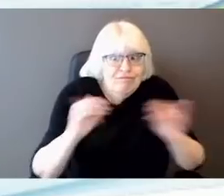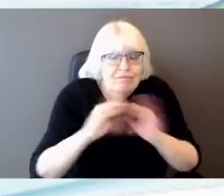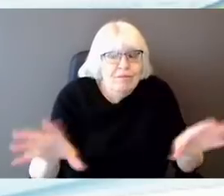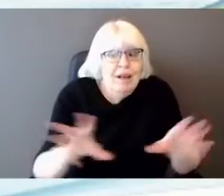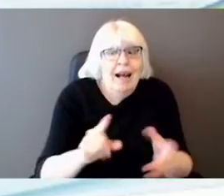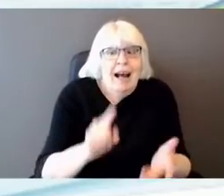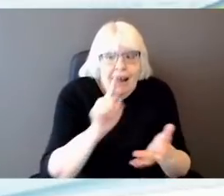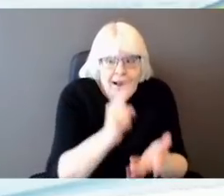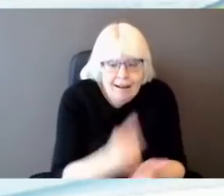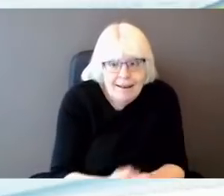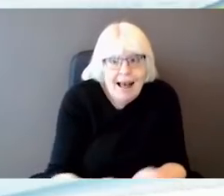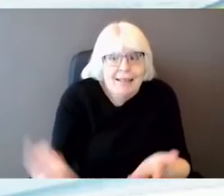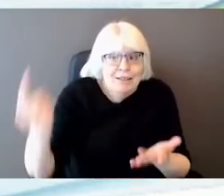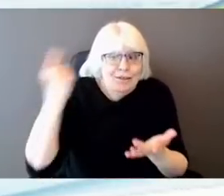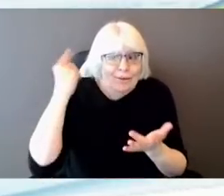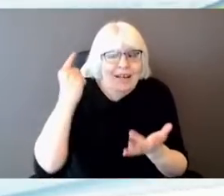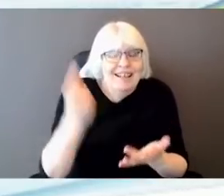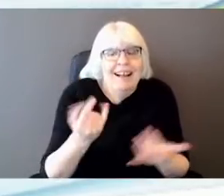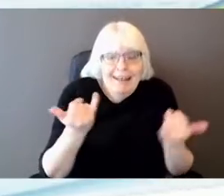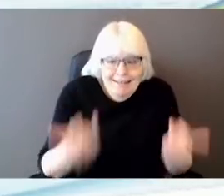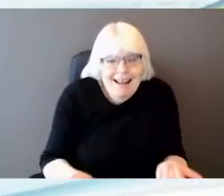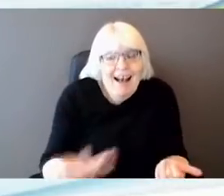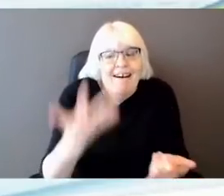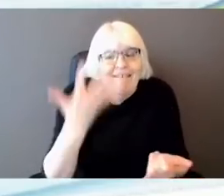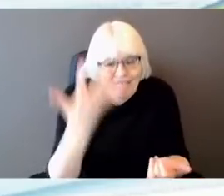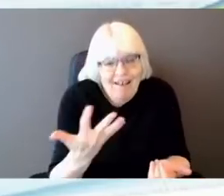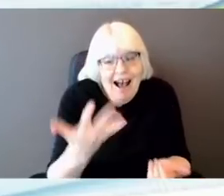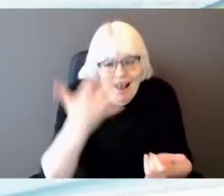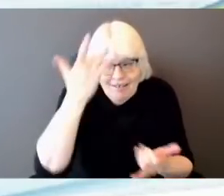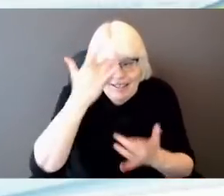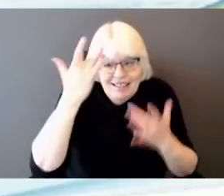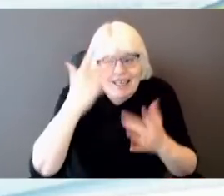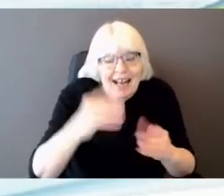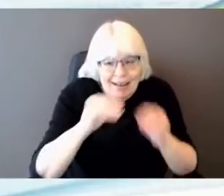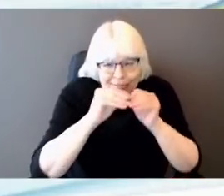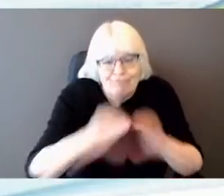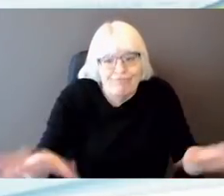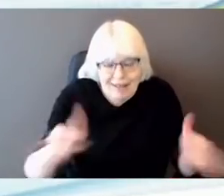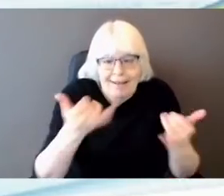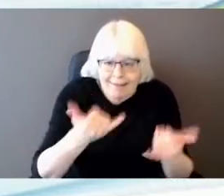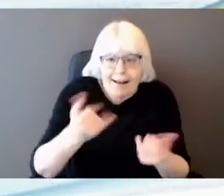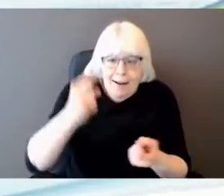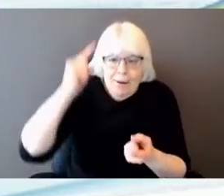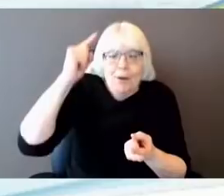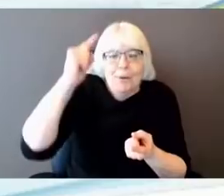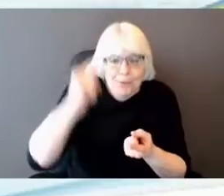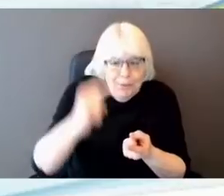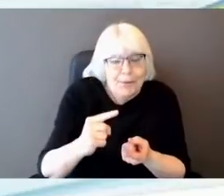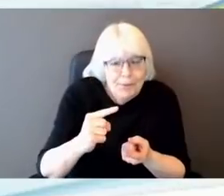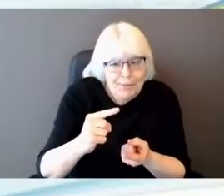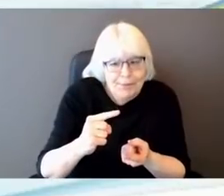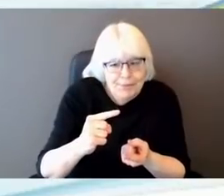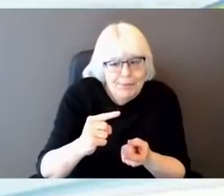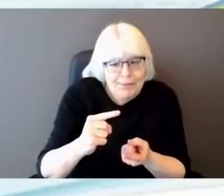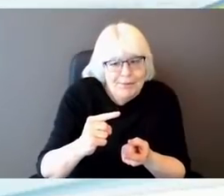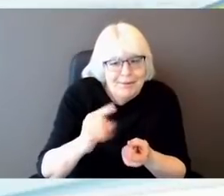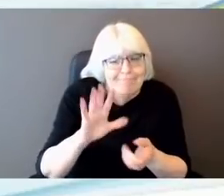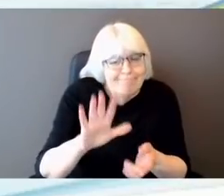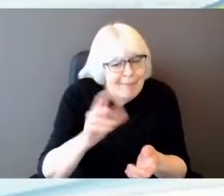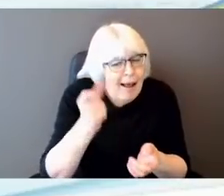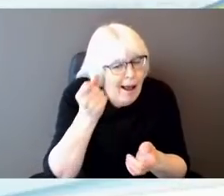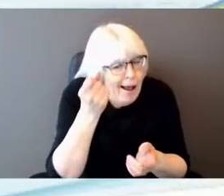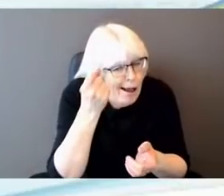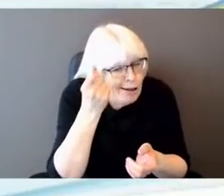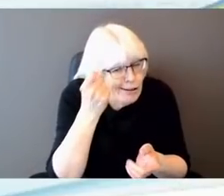watch on as well, but I will note that with some small numbers, it's not unusual to see some up and downs. It's a little bit more challenging to look